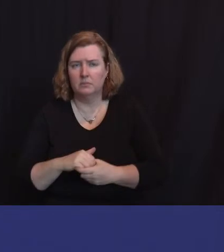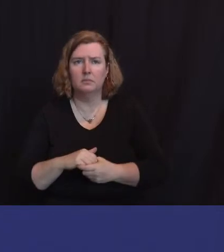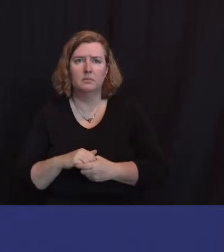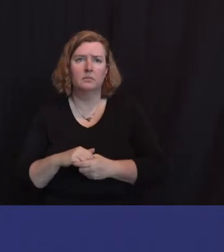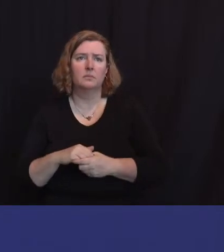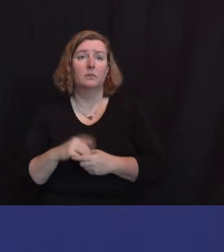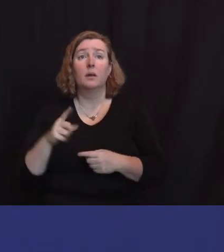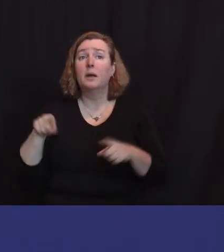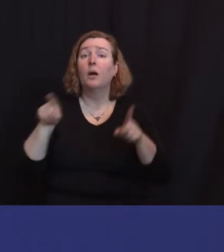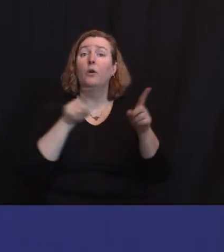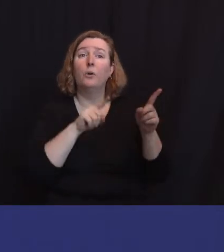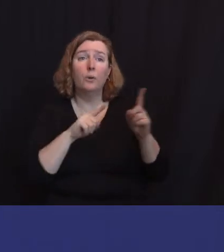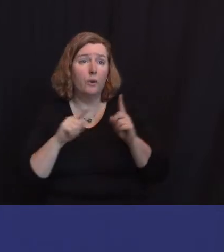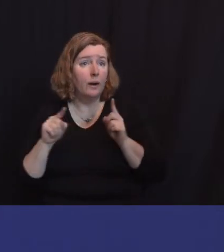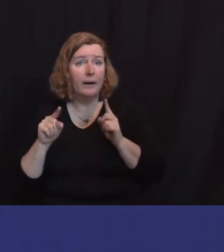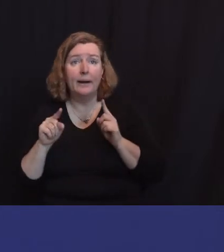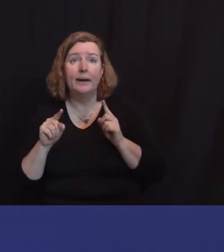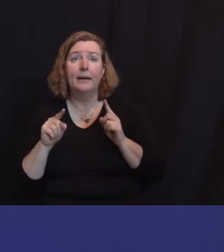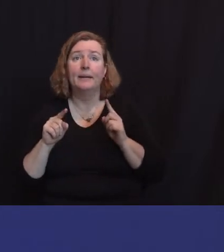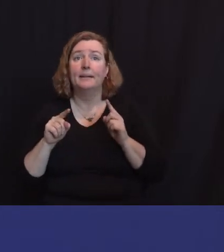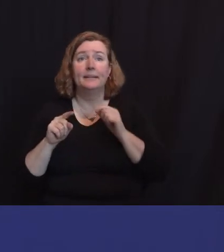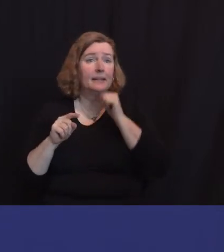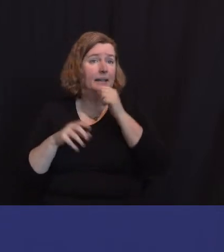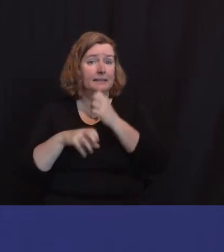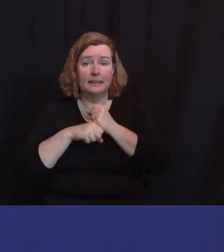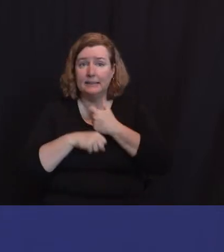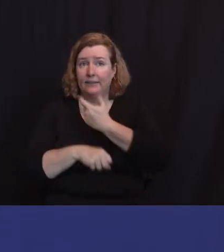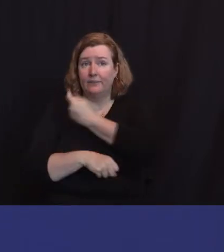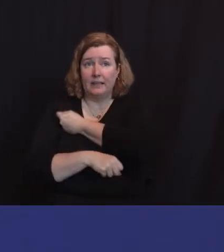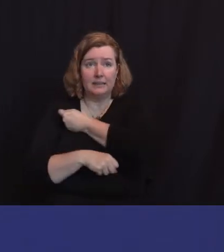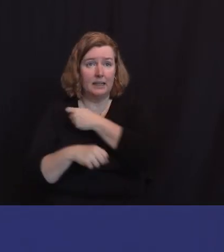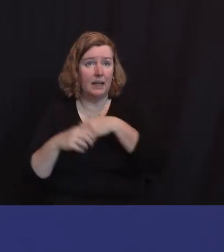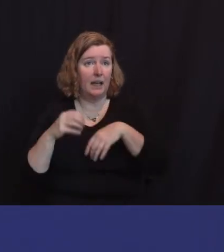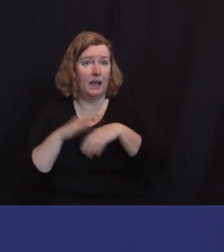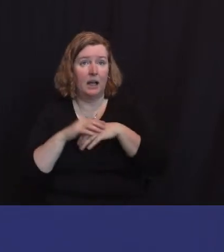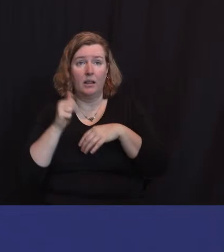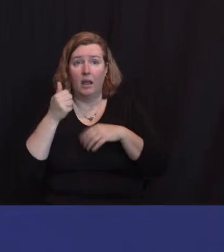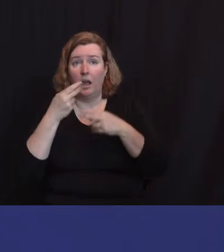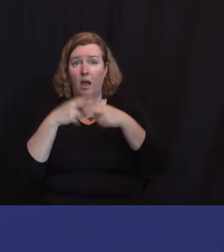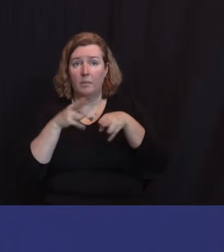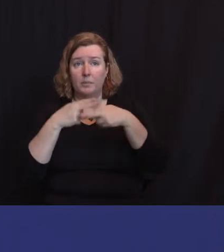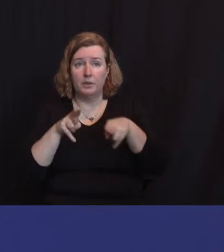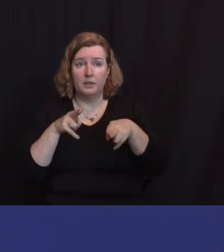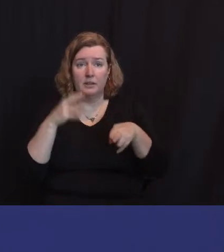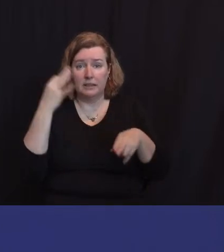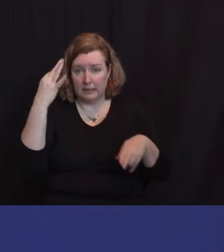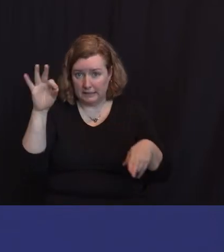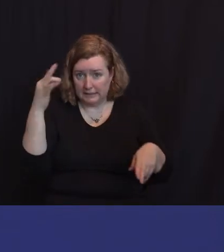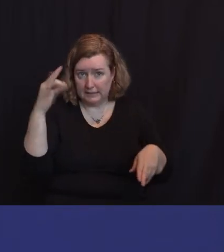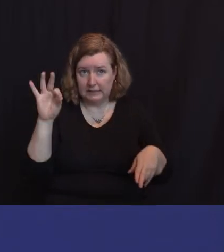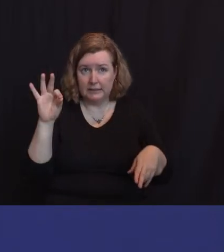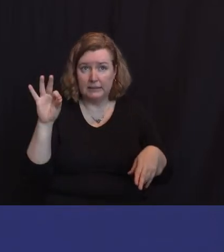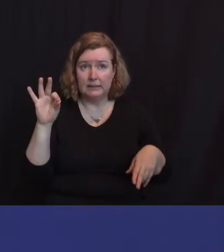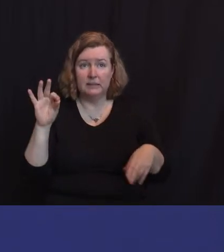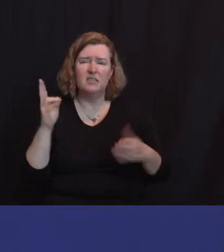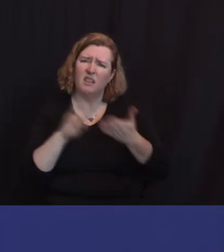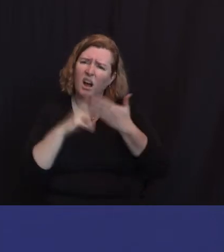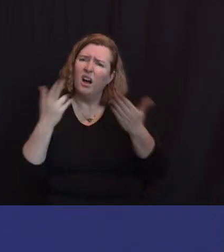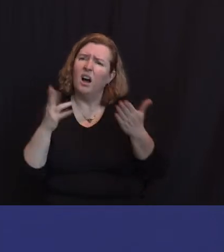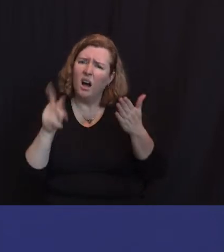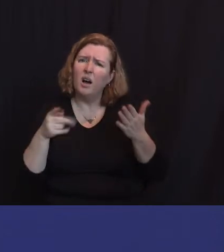get your vaccine, everybody, on April 19th. It's going to be you can sign up, there'll be a process, but we want to give